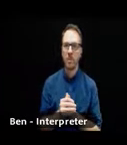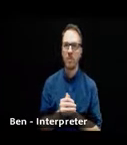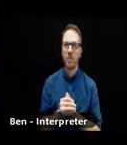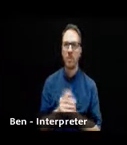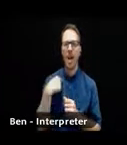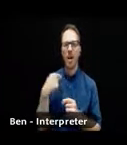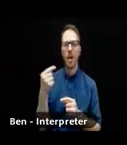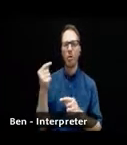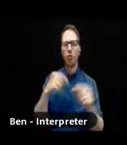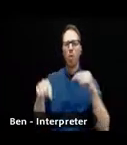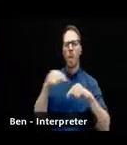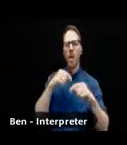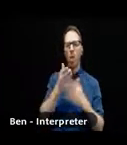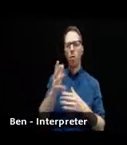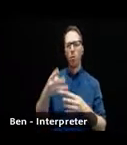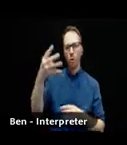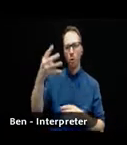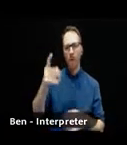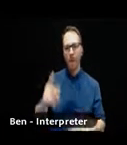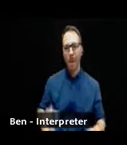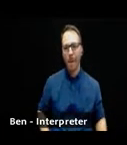through the text here.